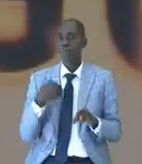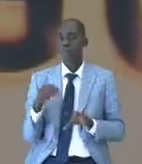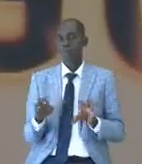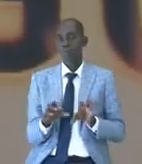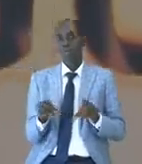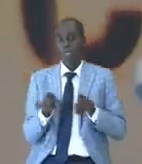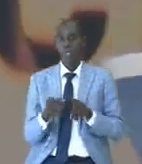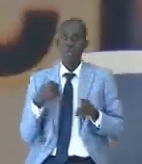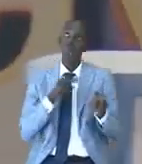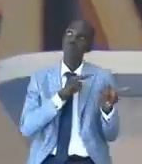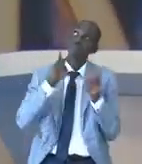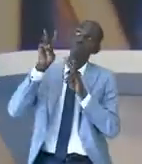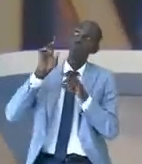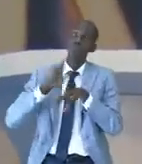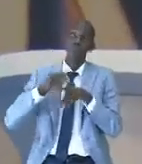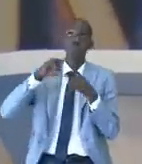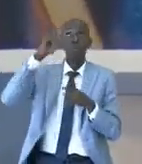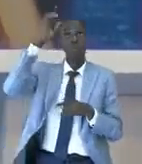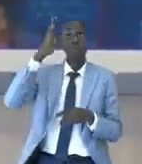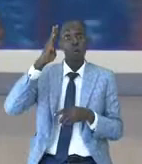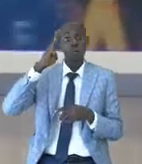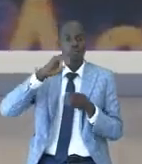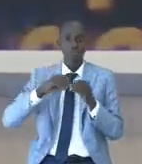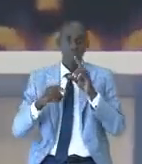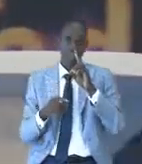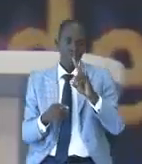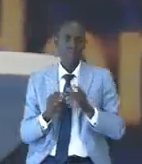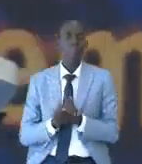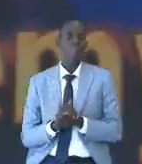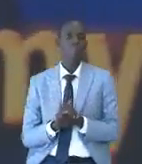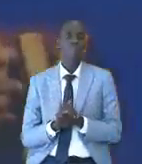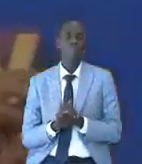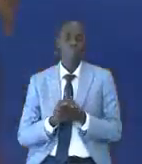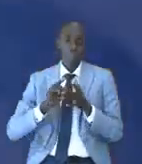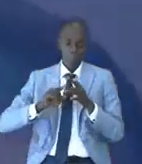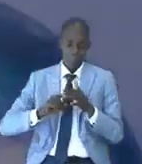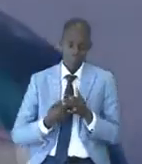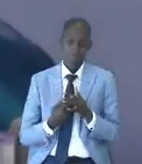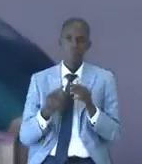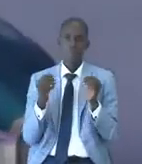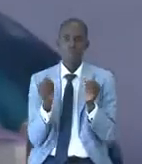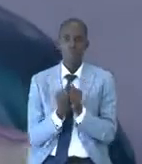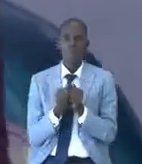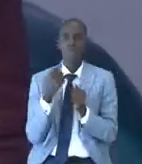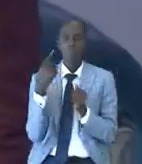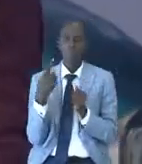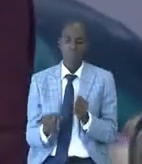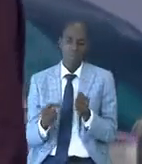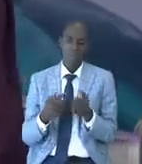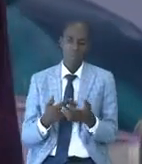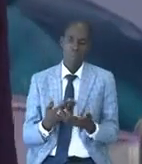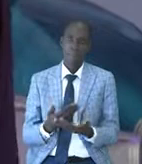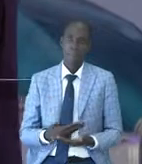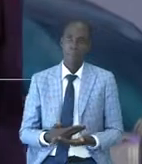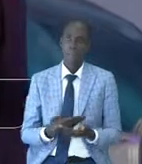the Lord? Number one, begin with the birth.